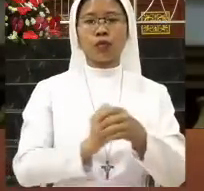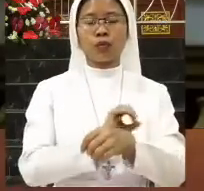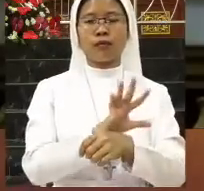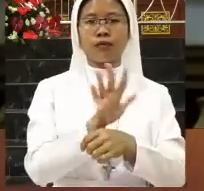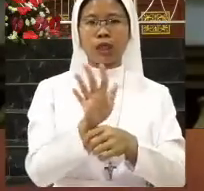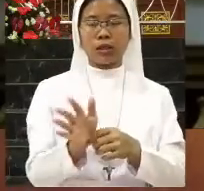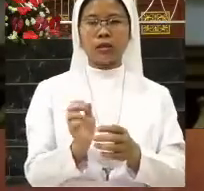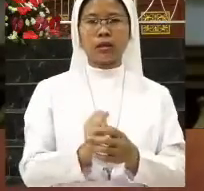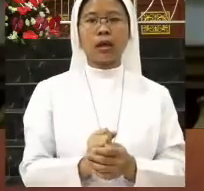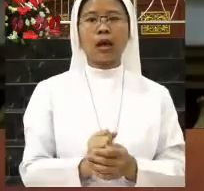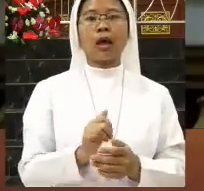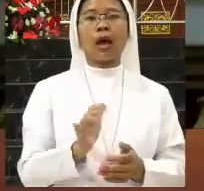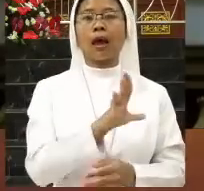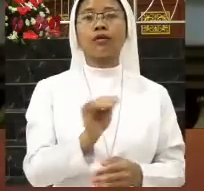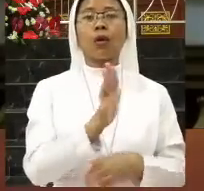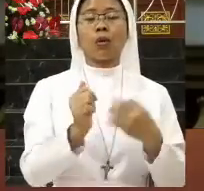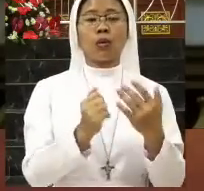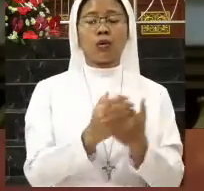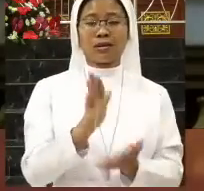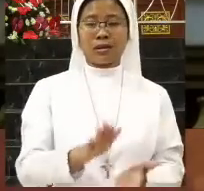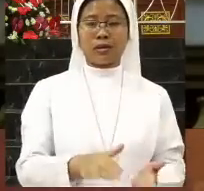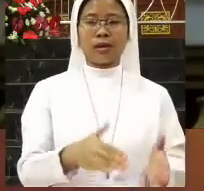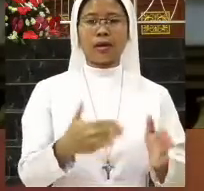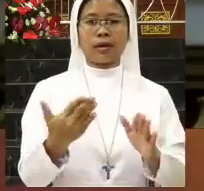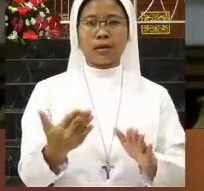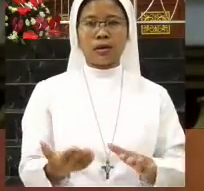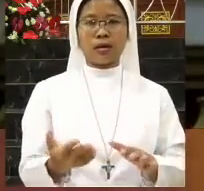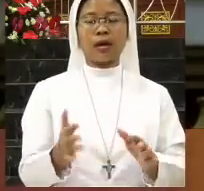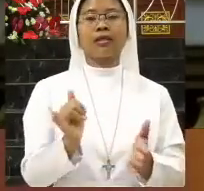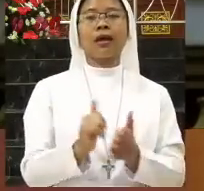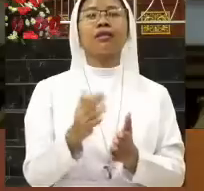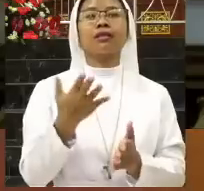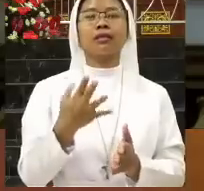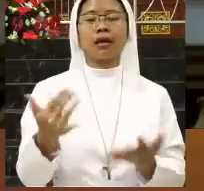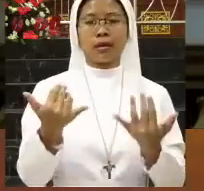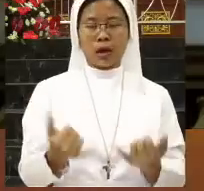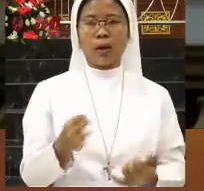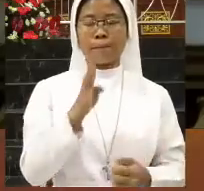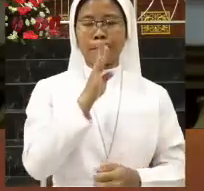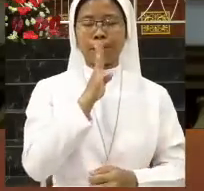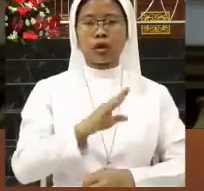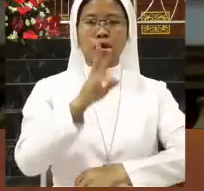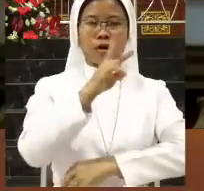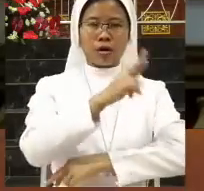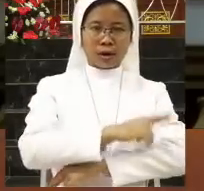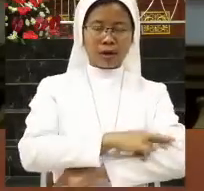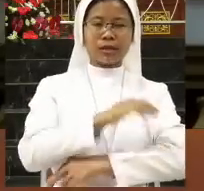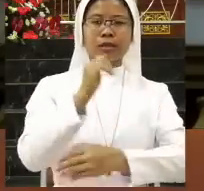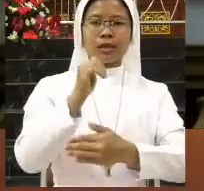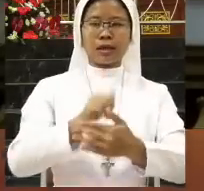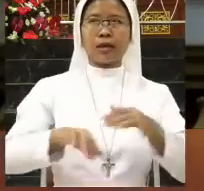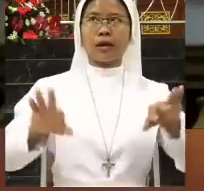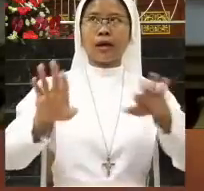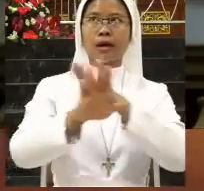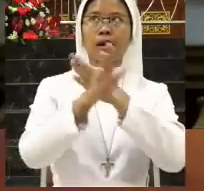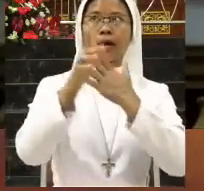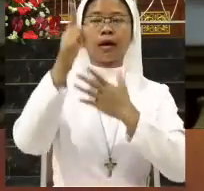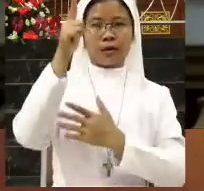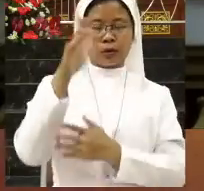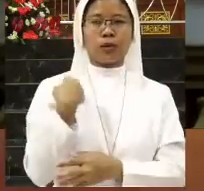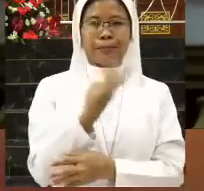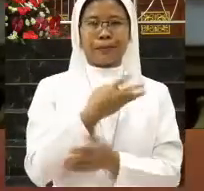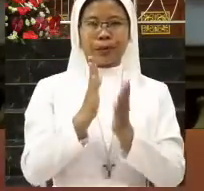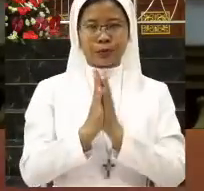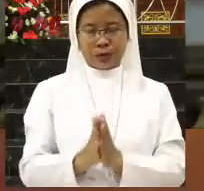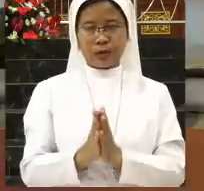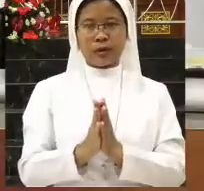COVID-19 and all the dead, that they may now rest in the company of God, we